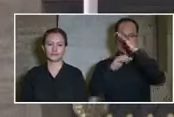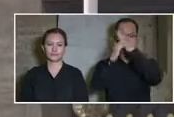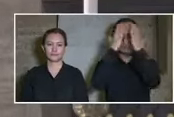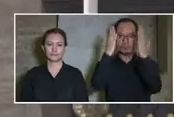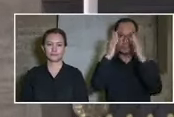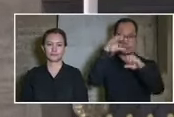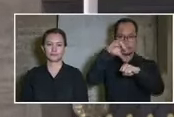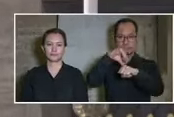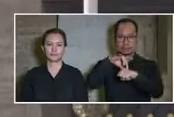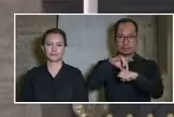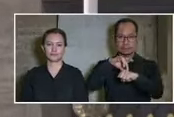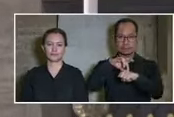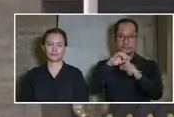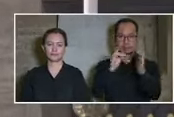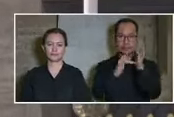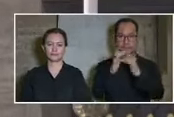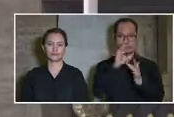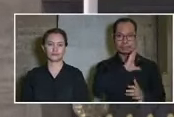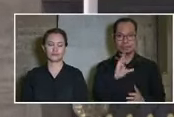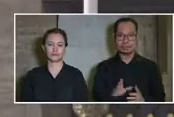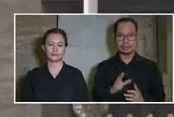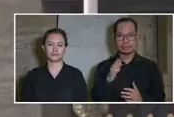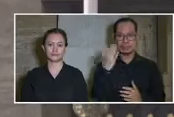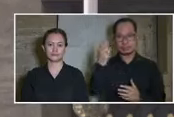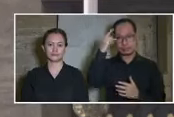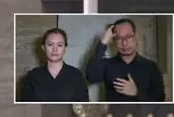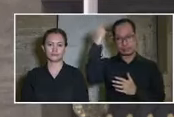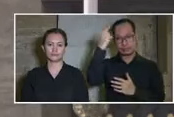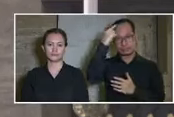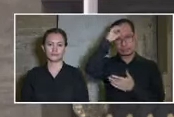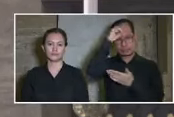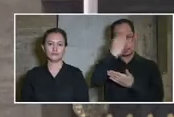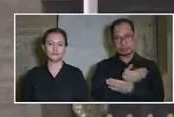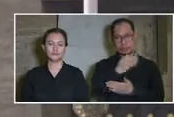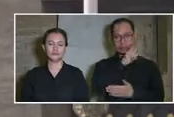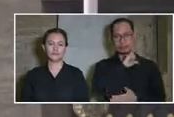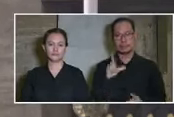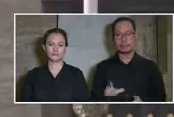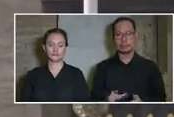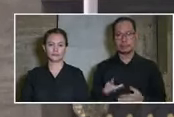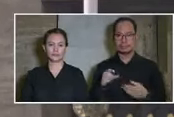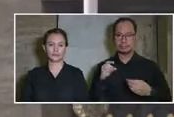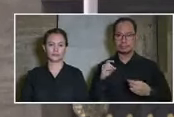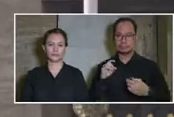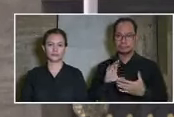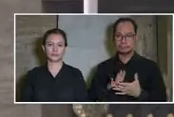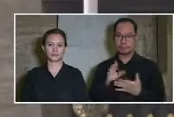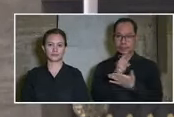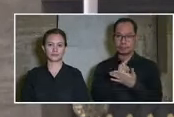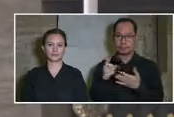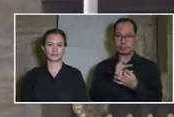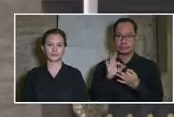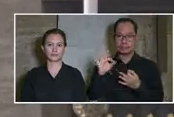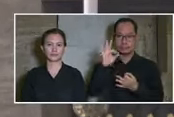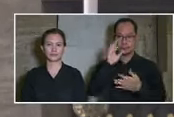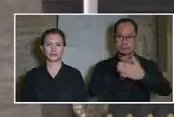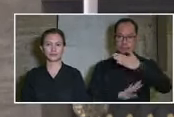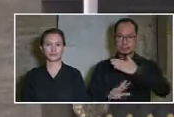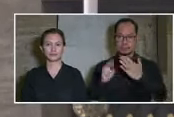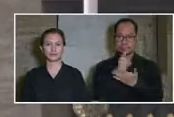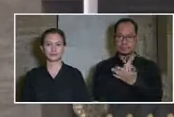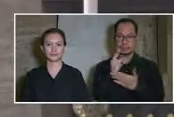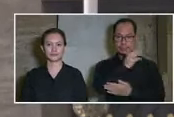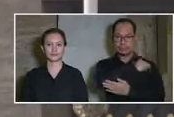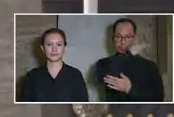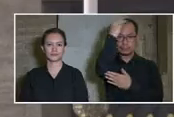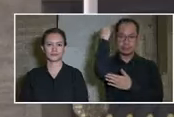heaven and earth, and in Jesus Christ, His only Son, our Lord, who was conceived by the Holy Spirit,